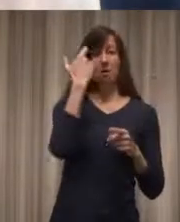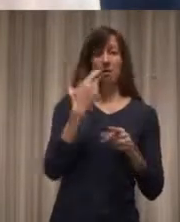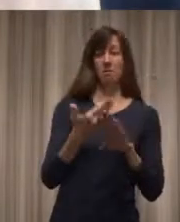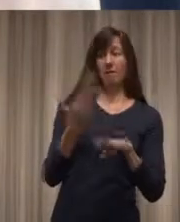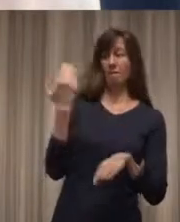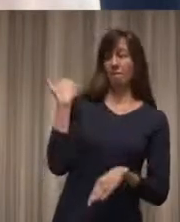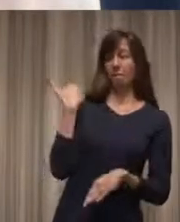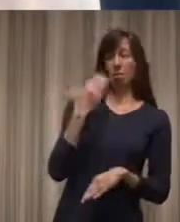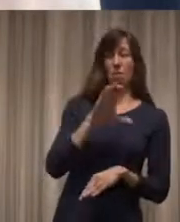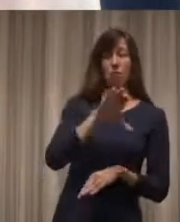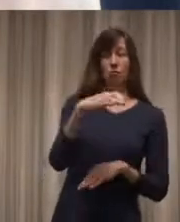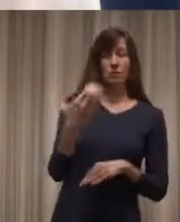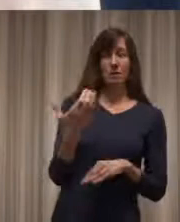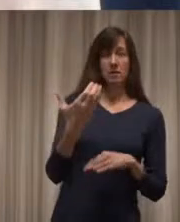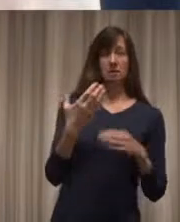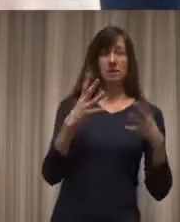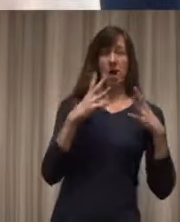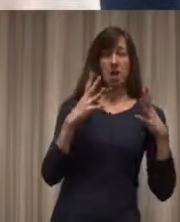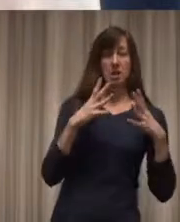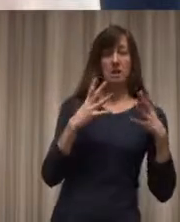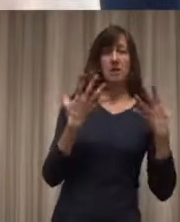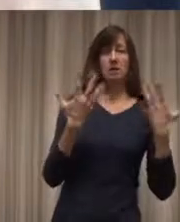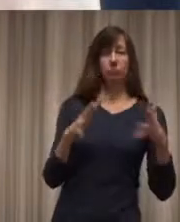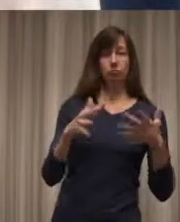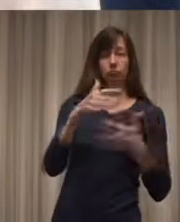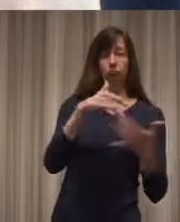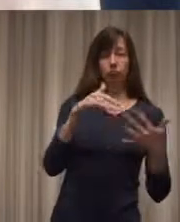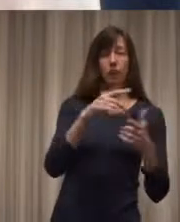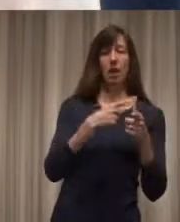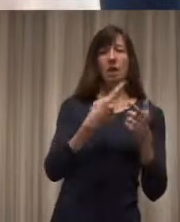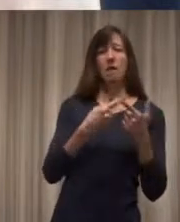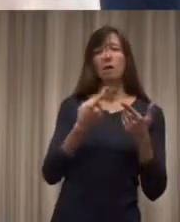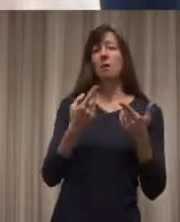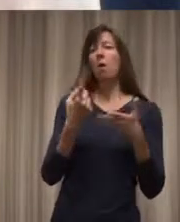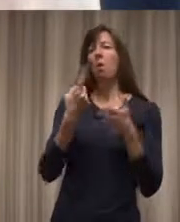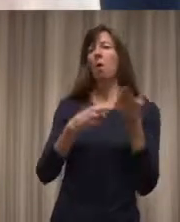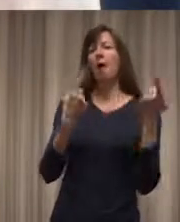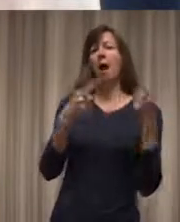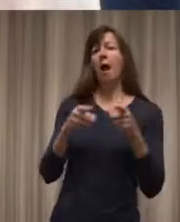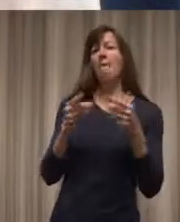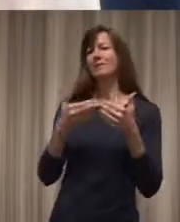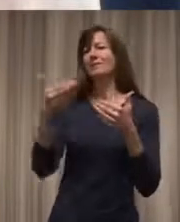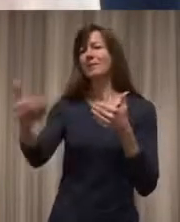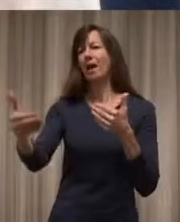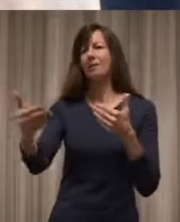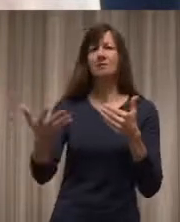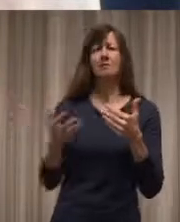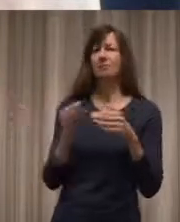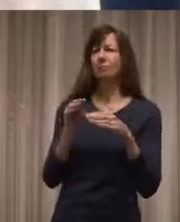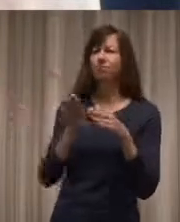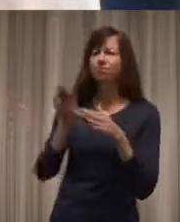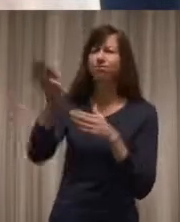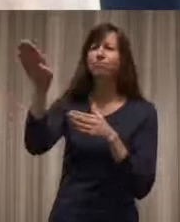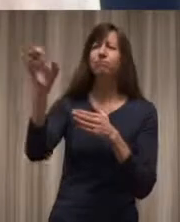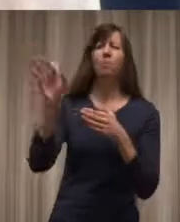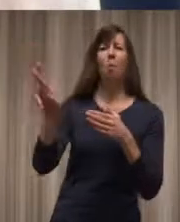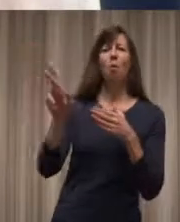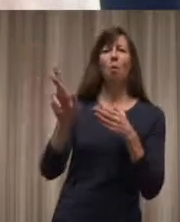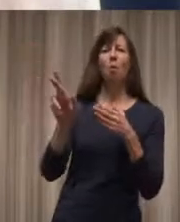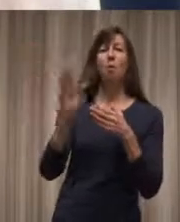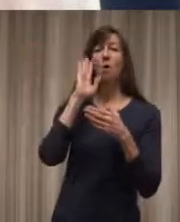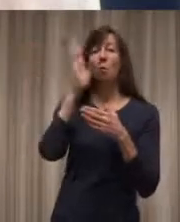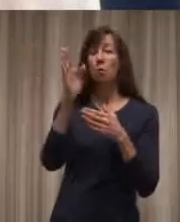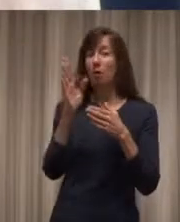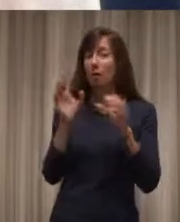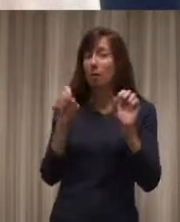that will add to the ongoing surge in the second wave, or whether we will finally be able to blunt this second wave